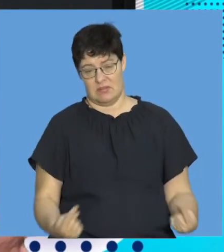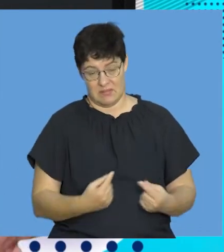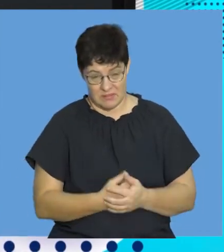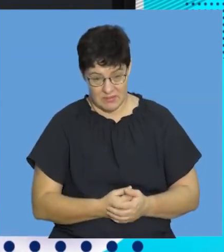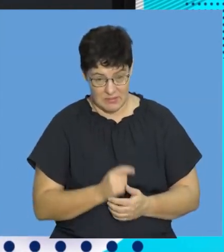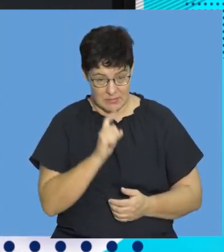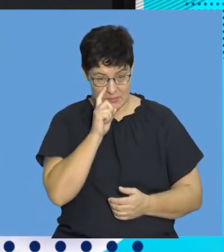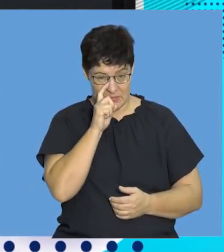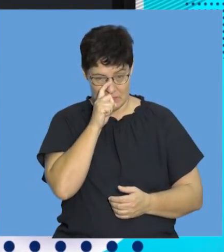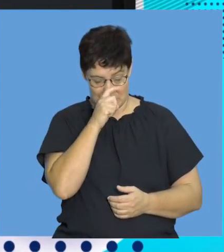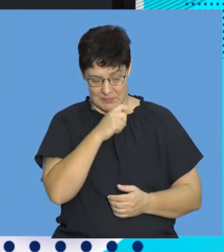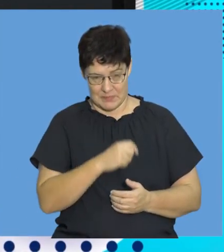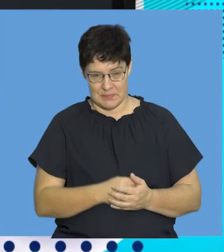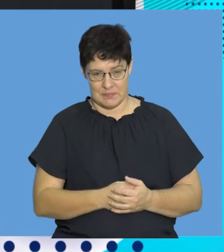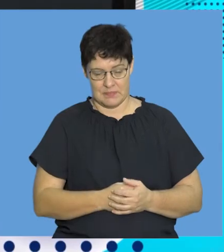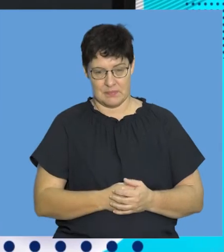debt. Okay.